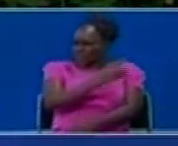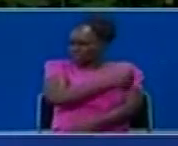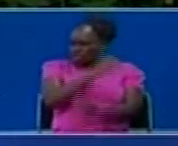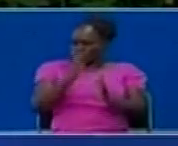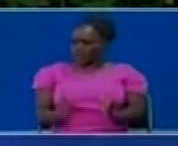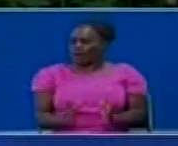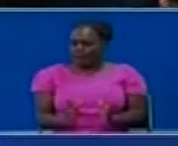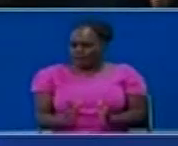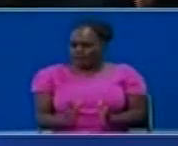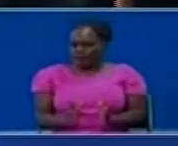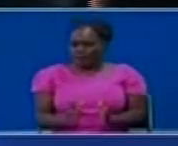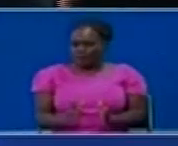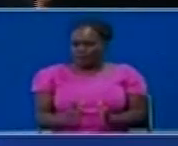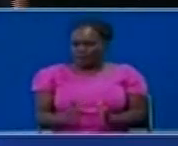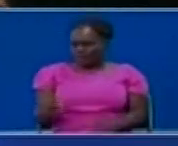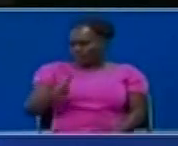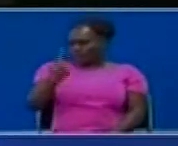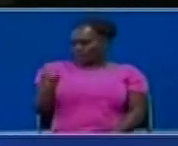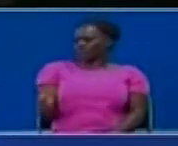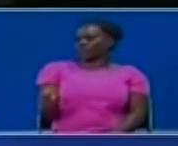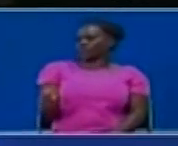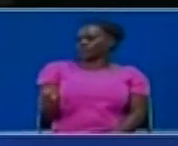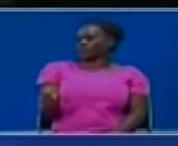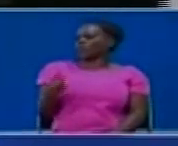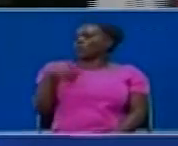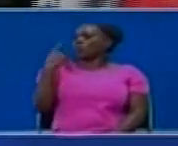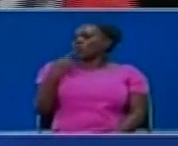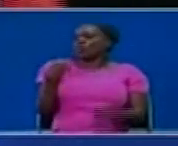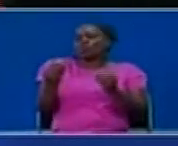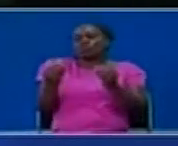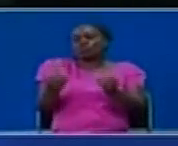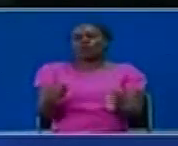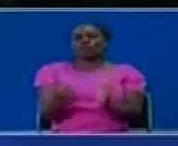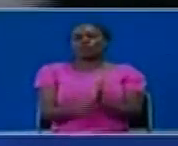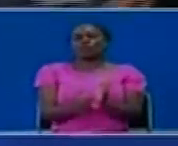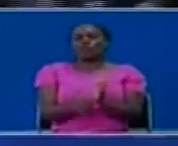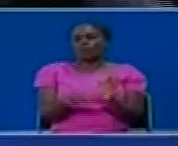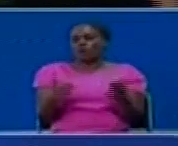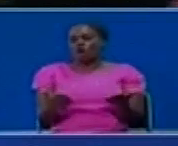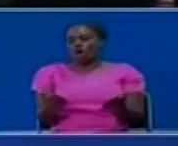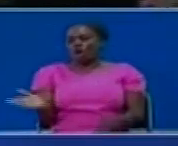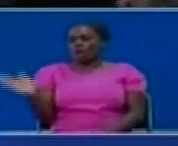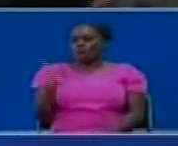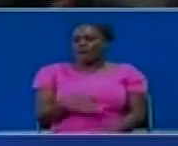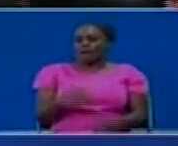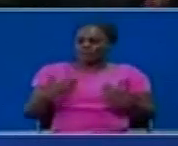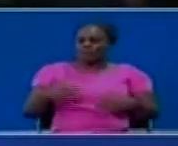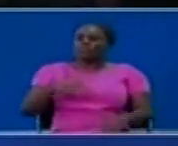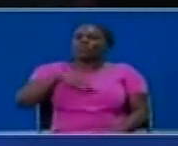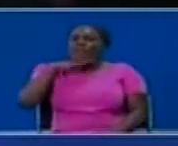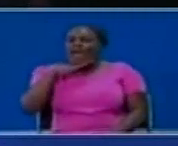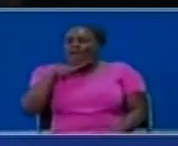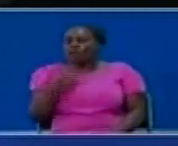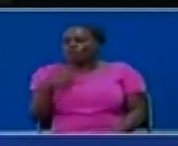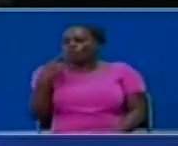It's quite unfortunate. But then the question begs, who is going to bring back the lives that are lost within the time period of the